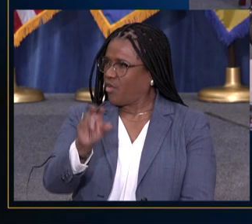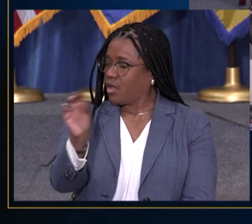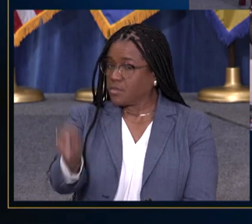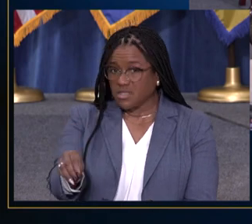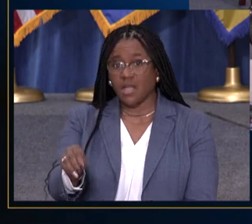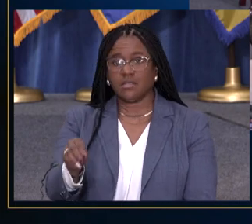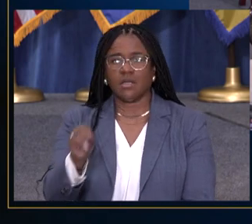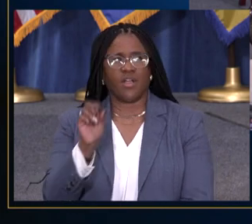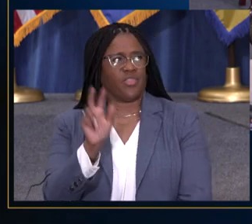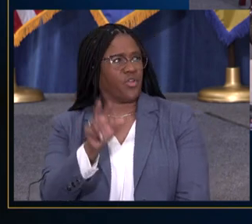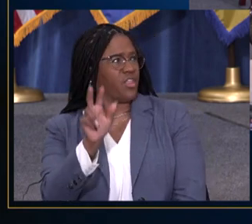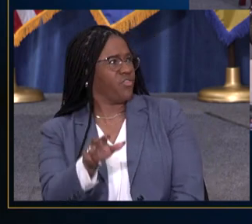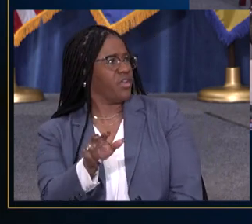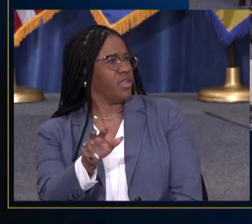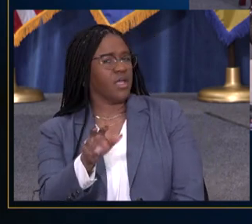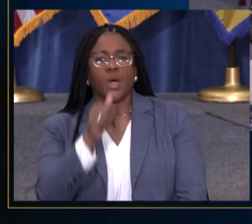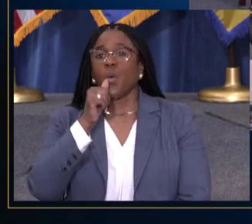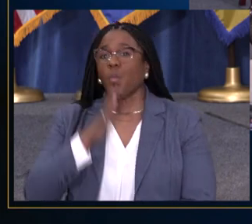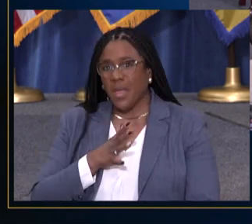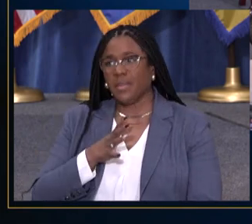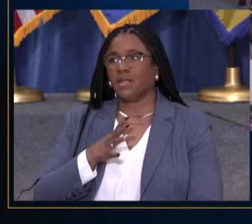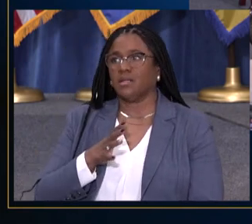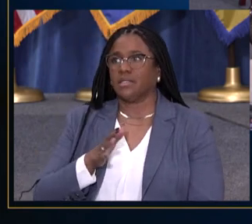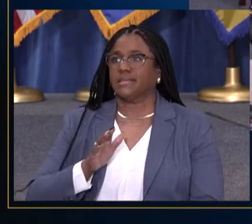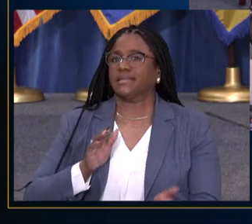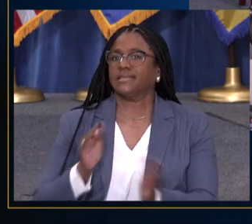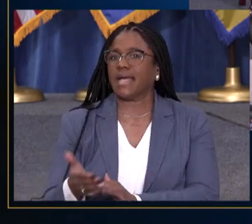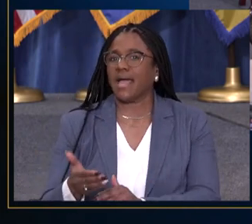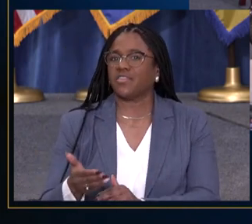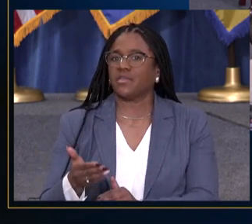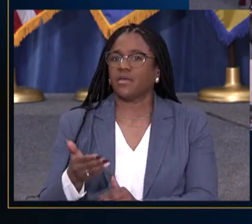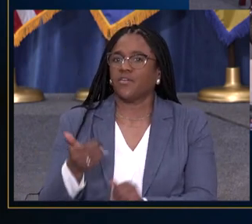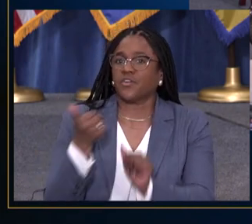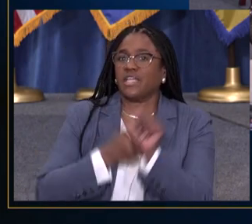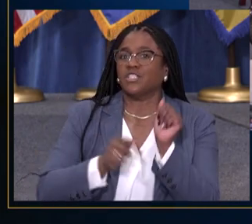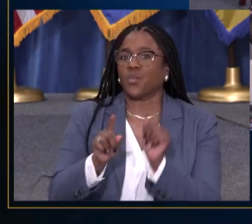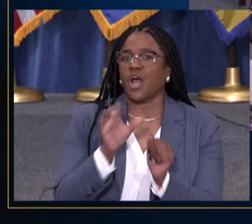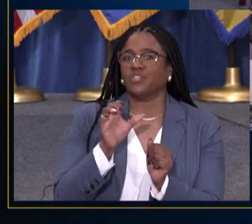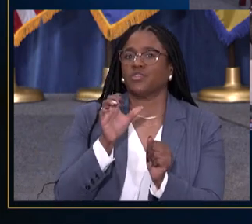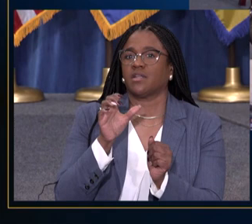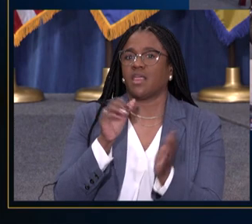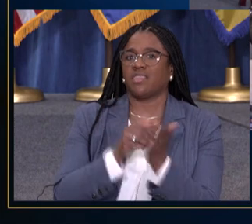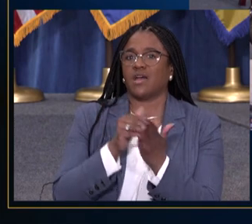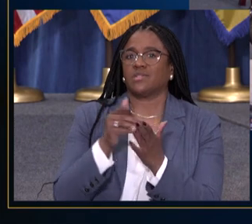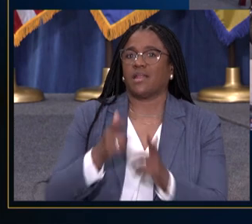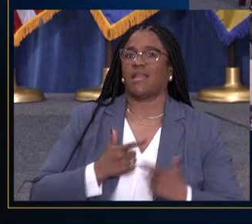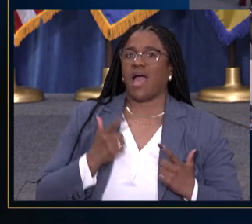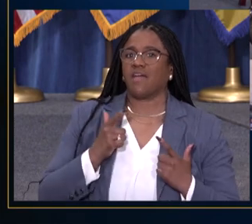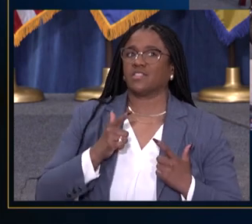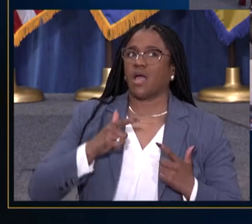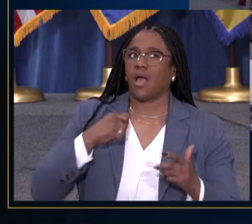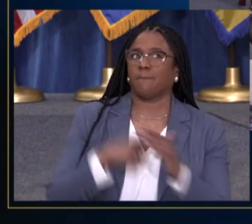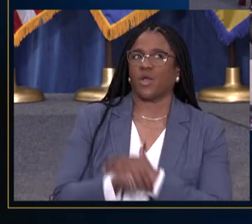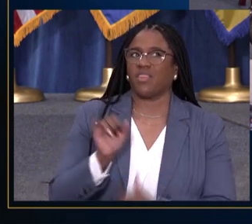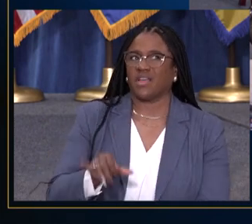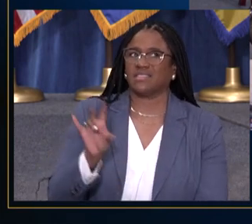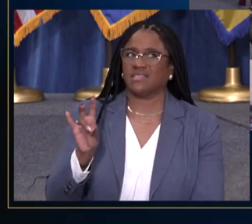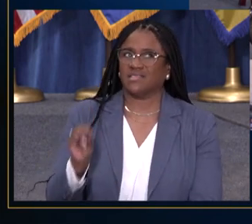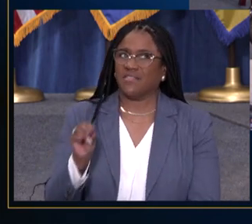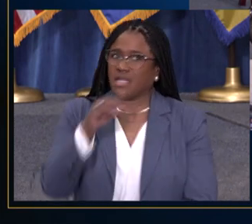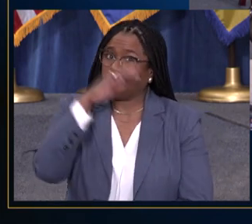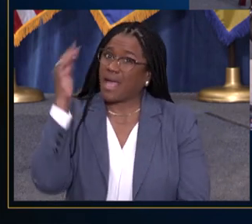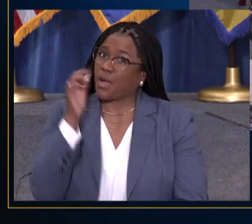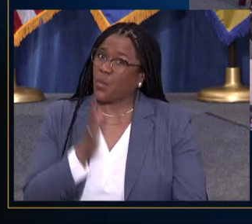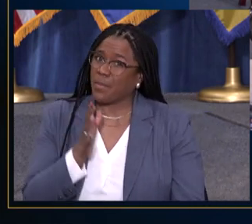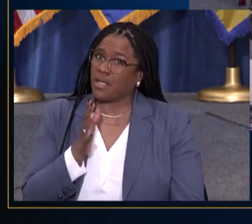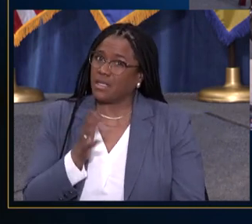33%, 33 women per deaths per 100,000 lives births. That's 70 Black women